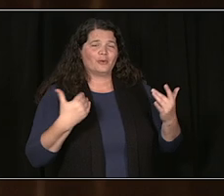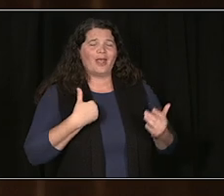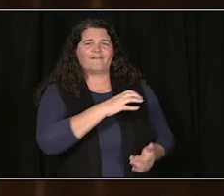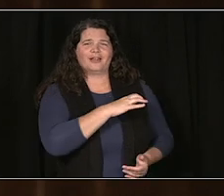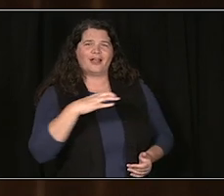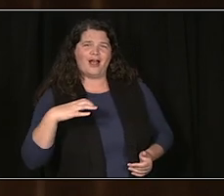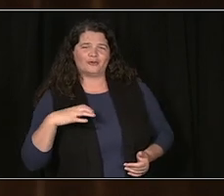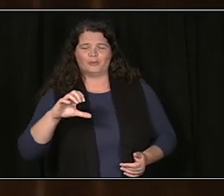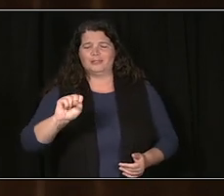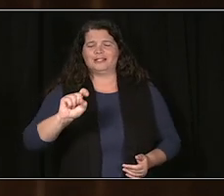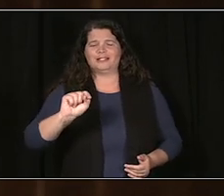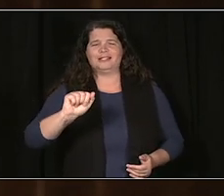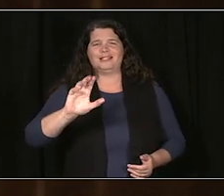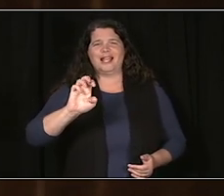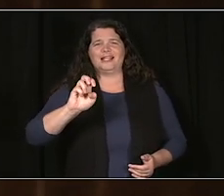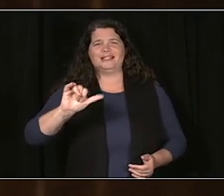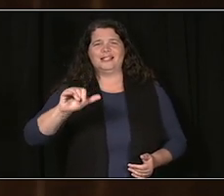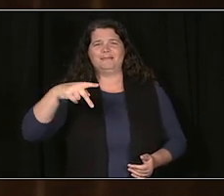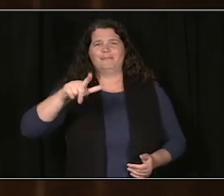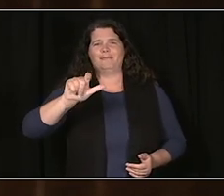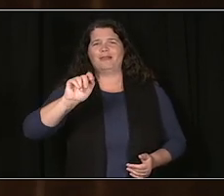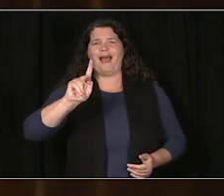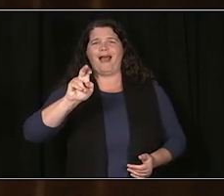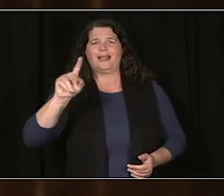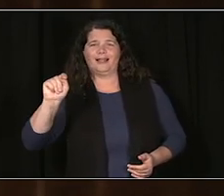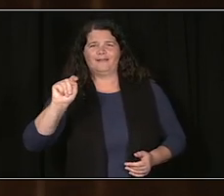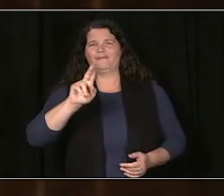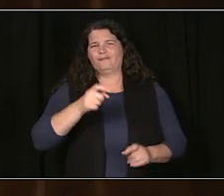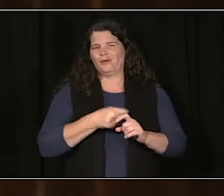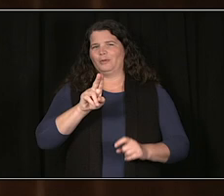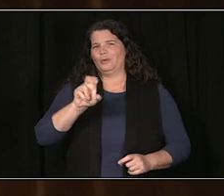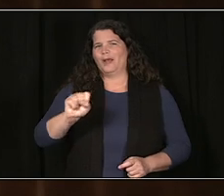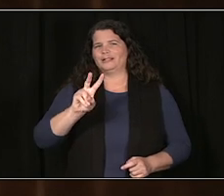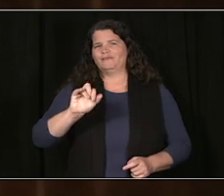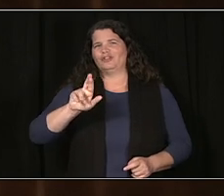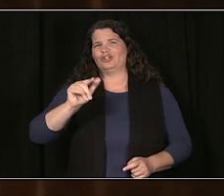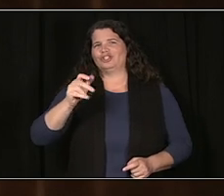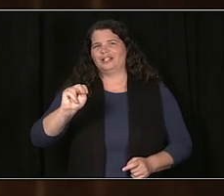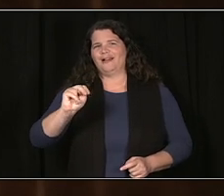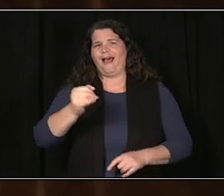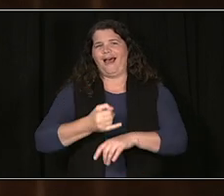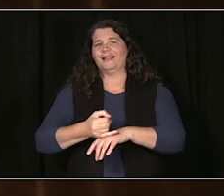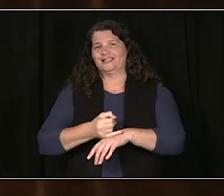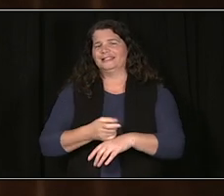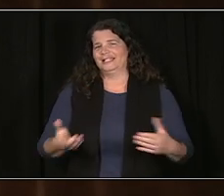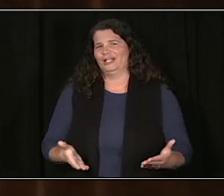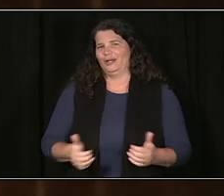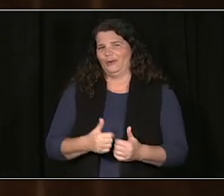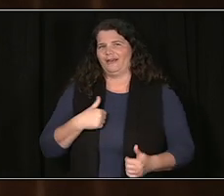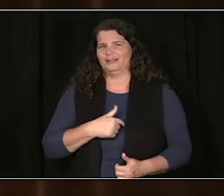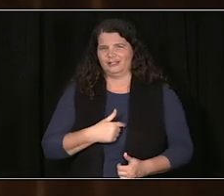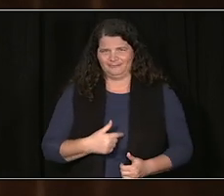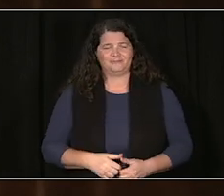for joining us tonight and participating in our discussion. As we meet tonight, in the first week of Women's